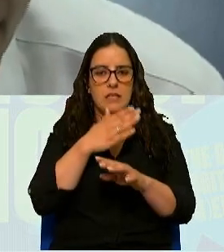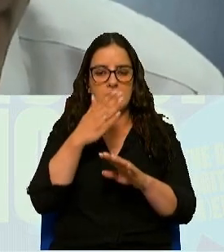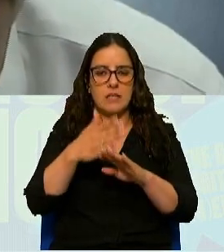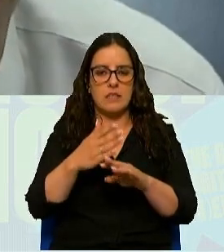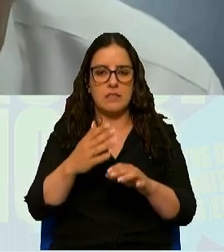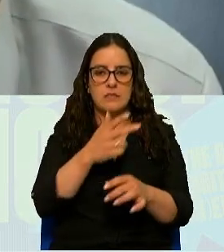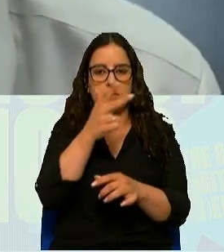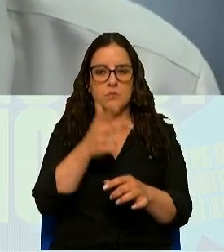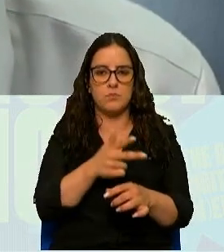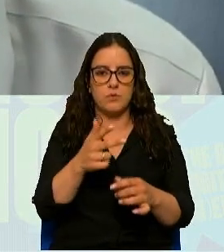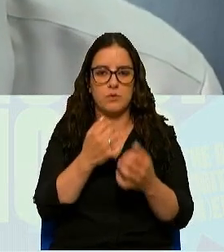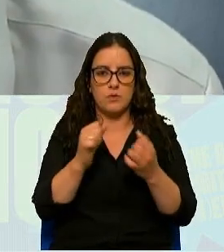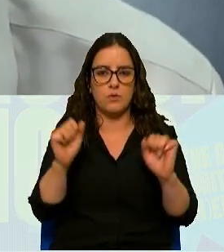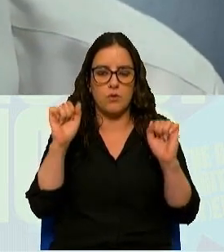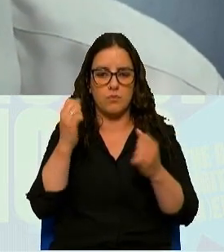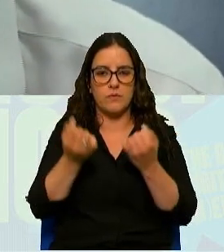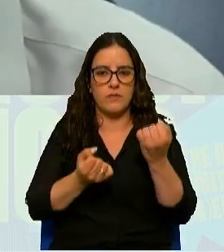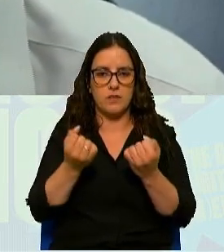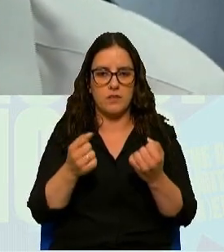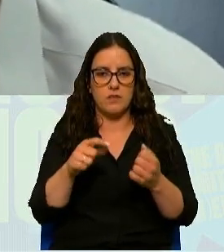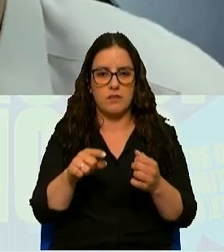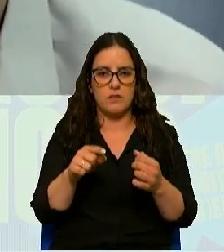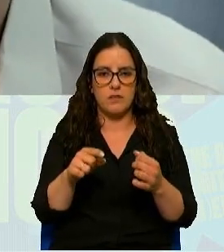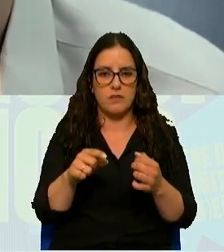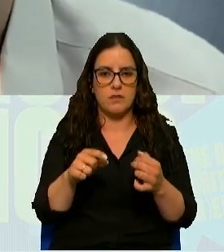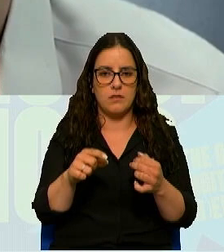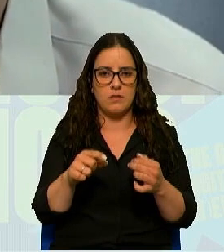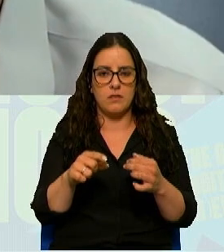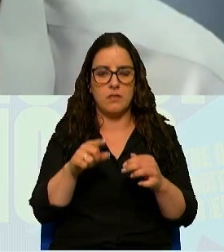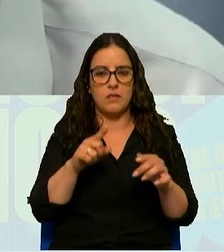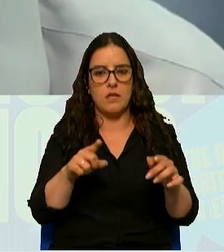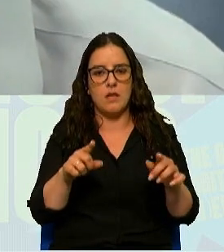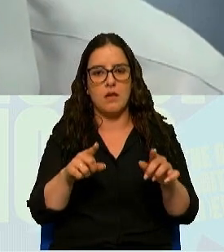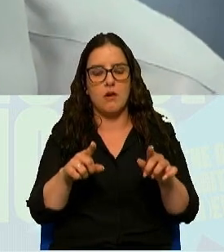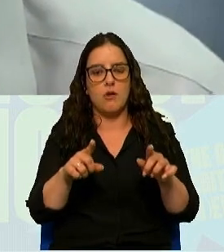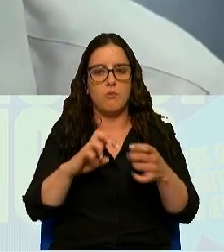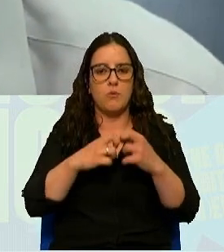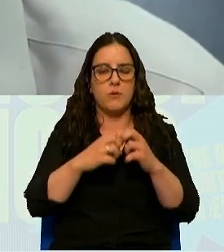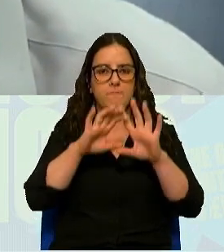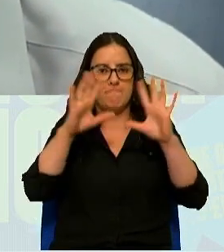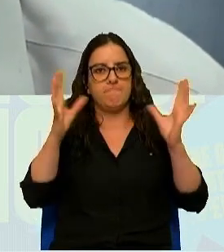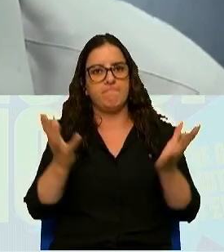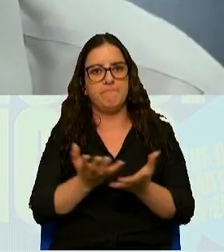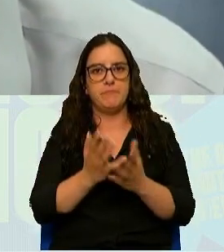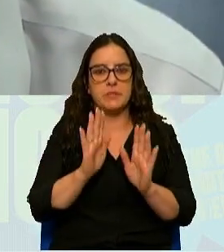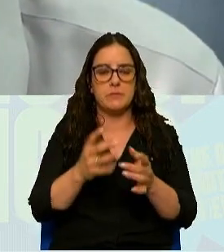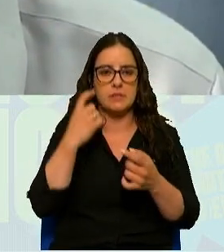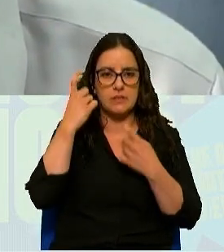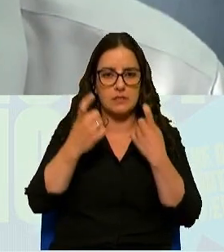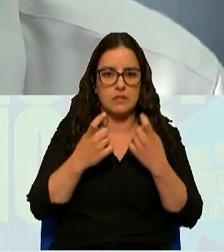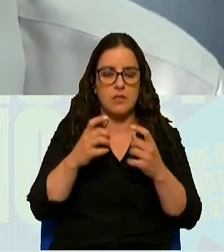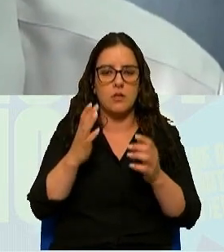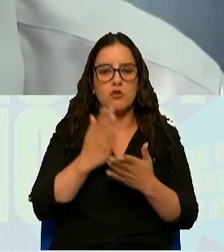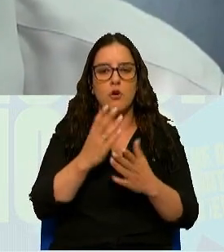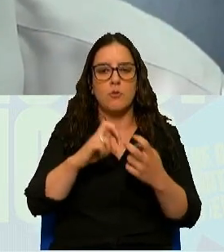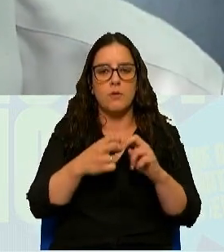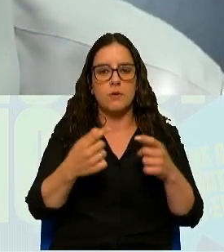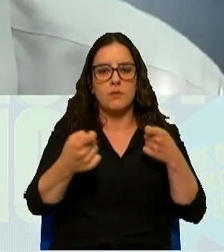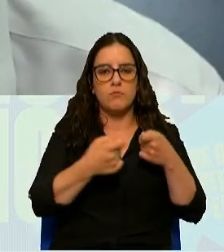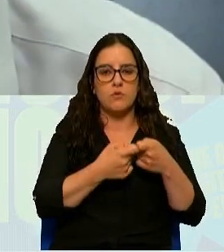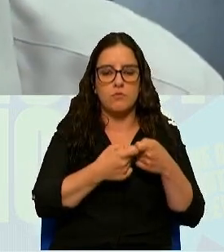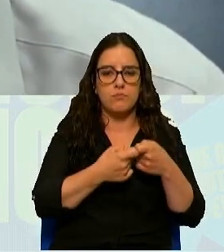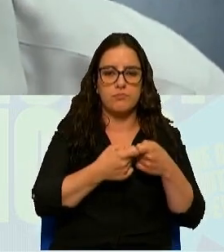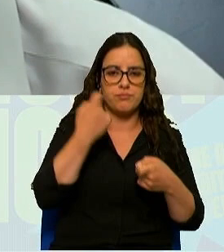there's a panel session just after this, to think about this as a holistic problem. It's not just a problem of accuracy of those systems. It's a problem of